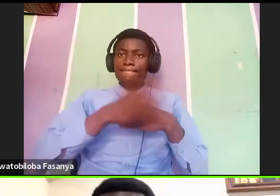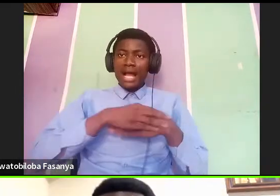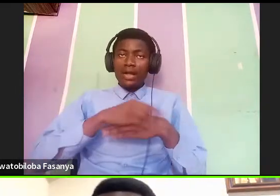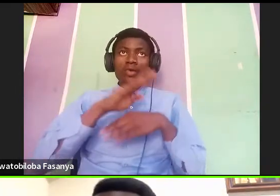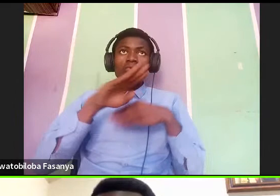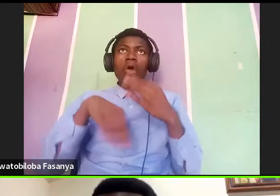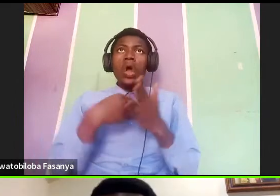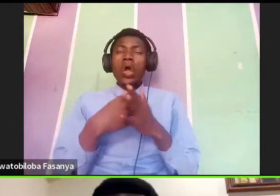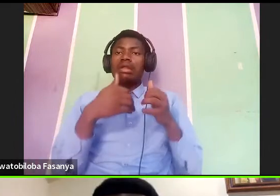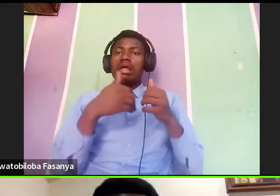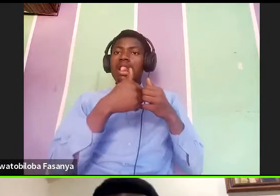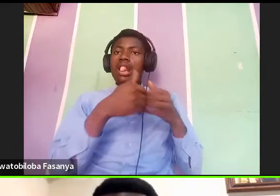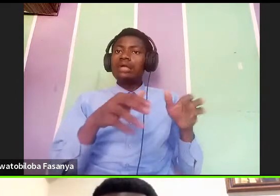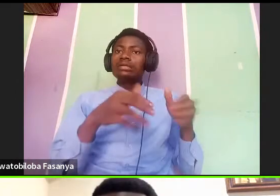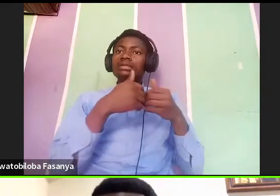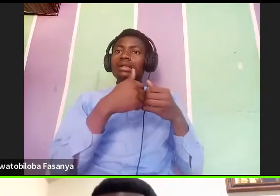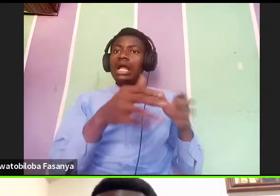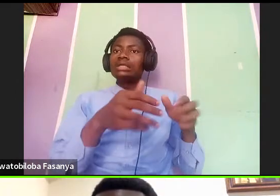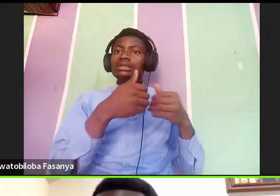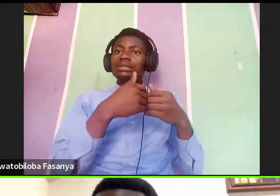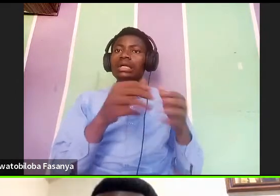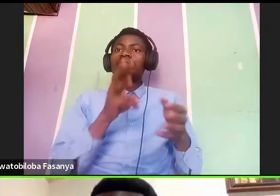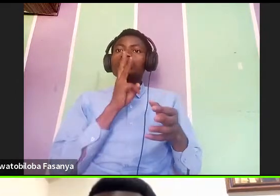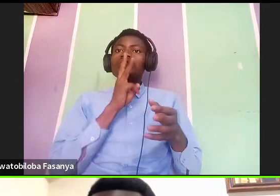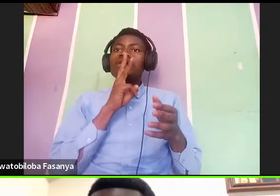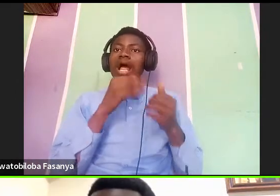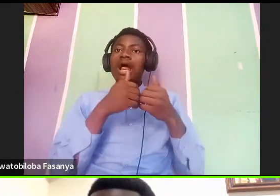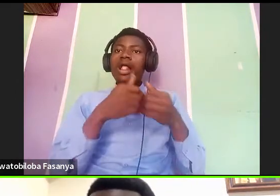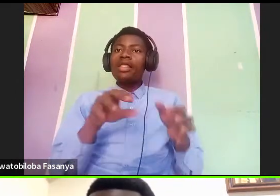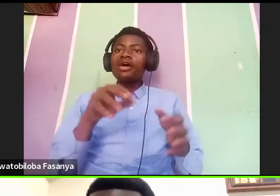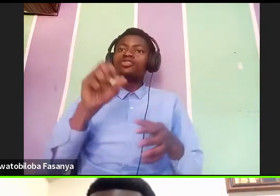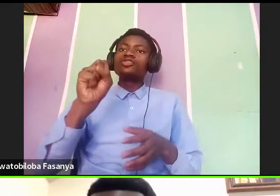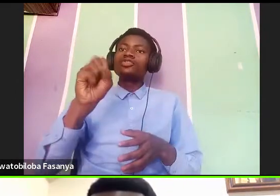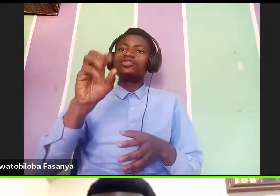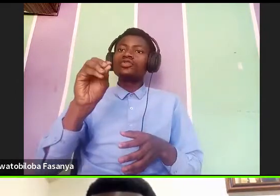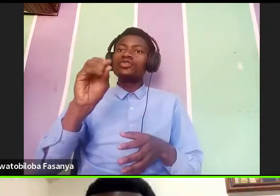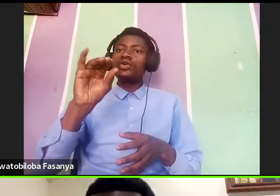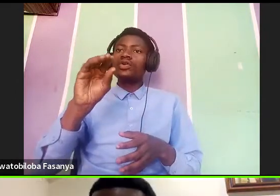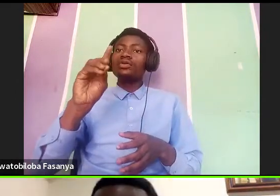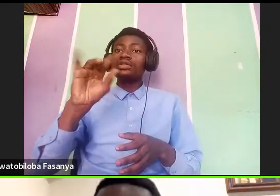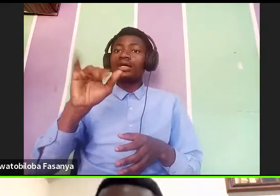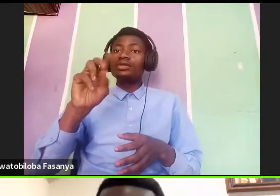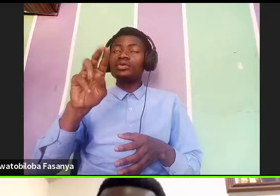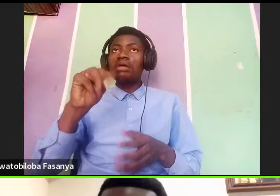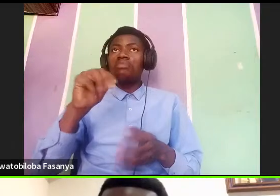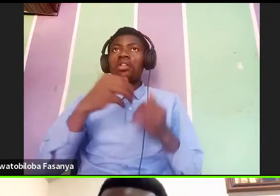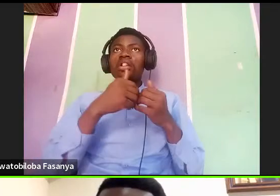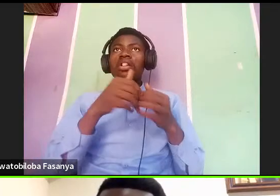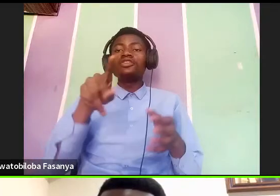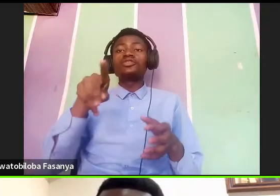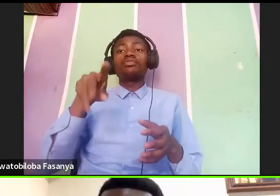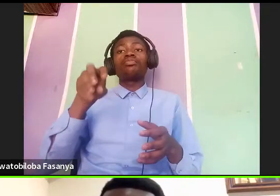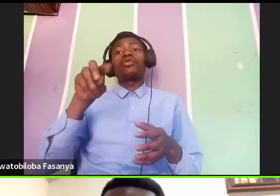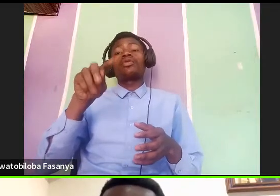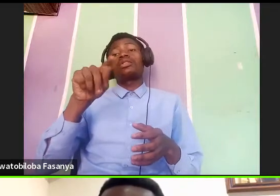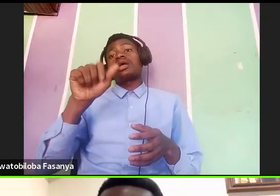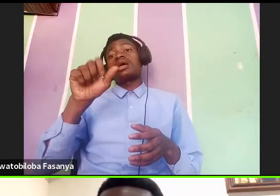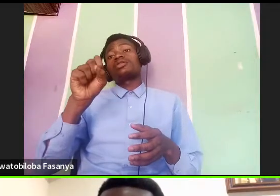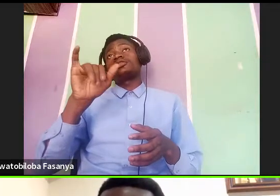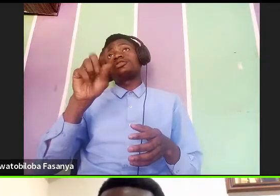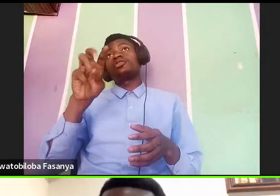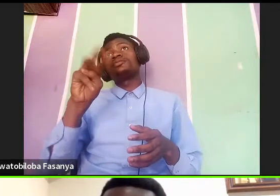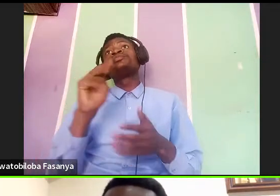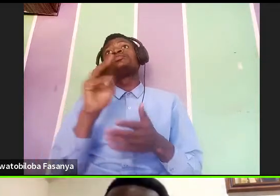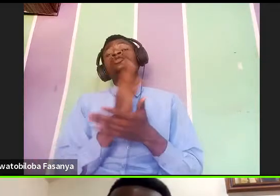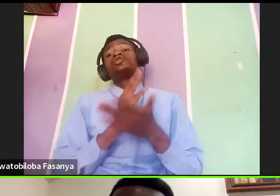pharmacies are not open, and there are areas where they may not have these sachets. I remember those days when we're growing